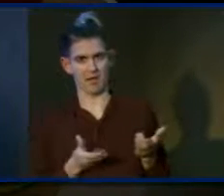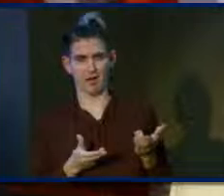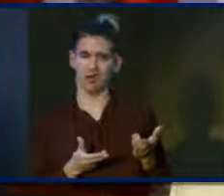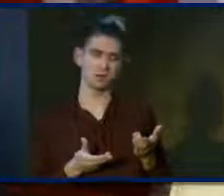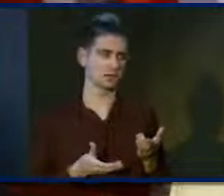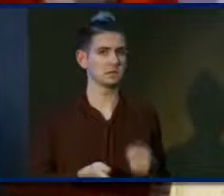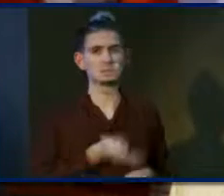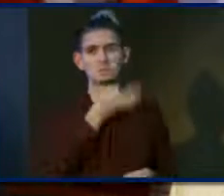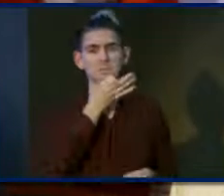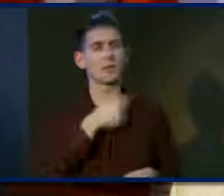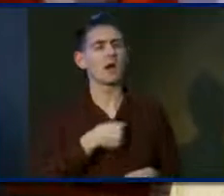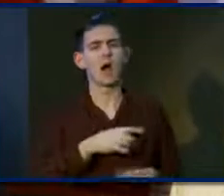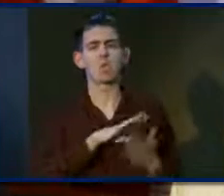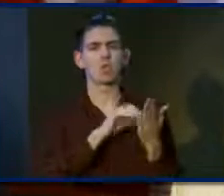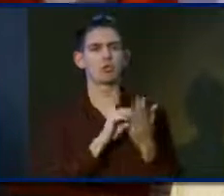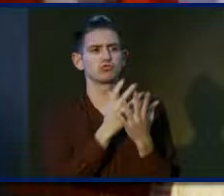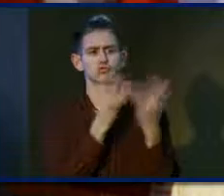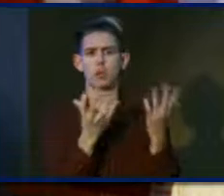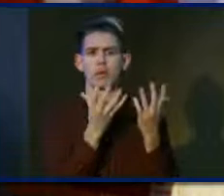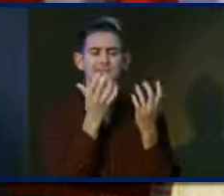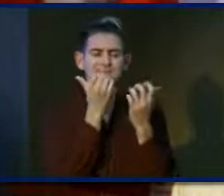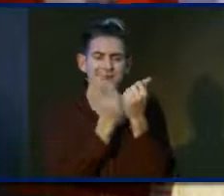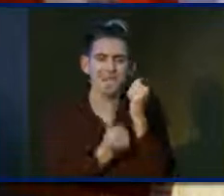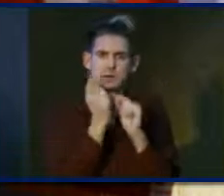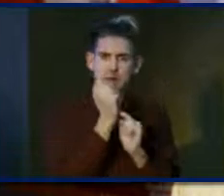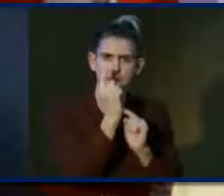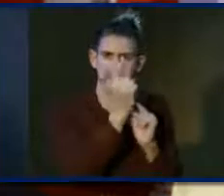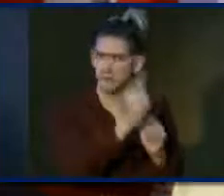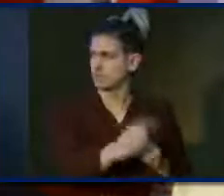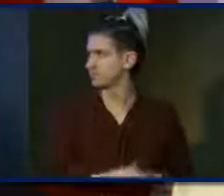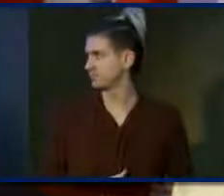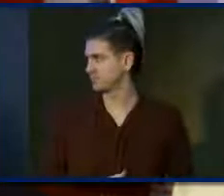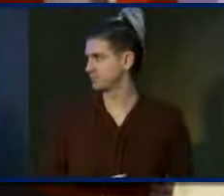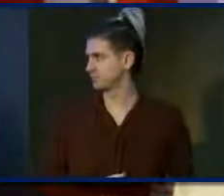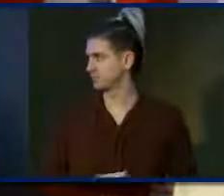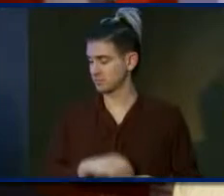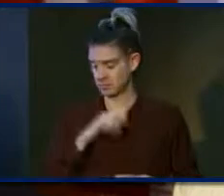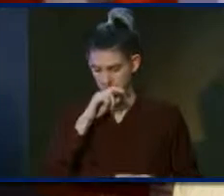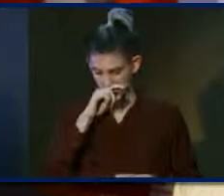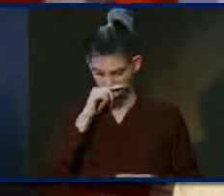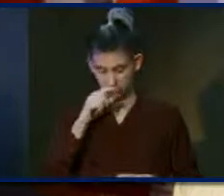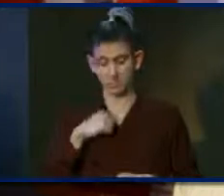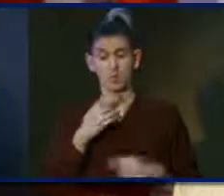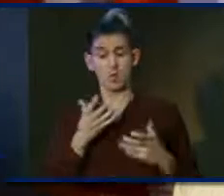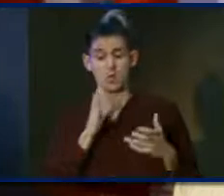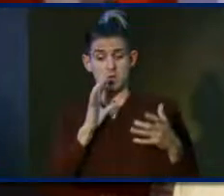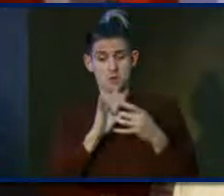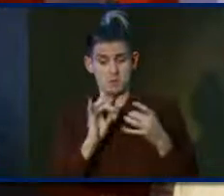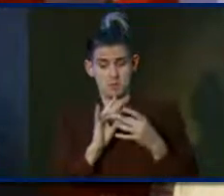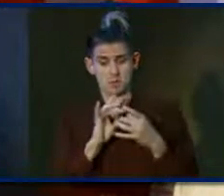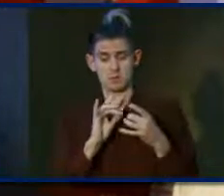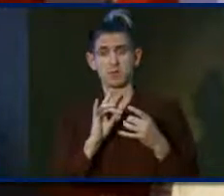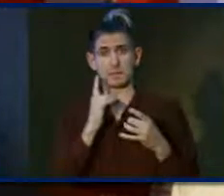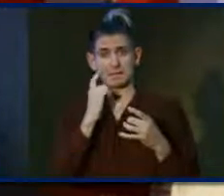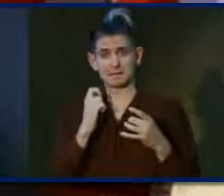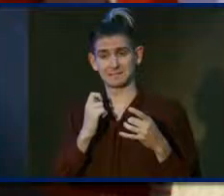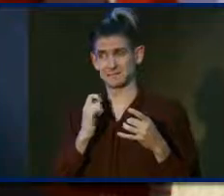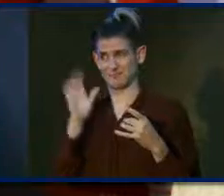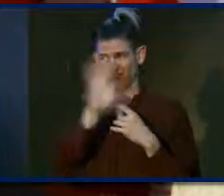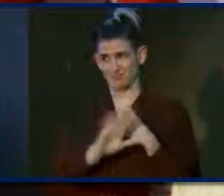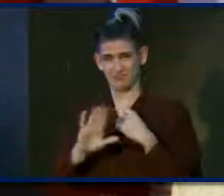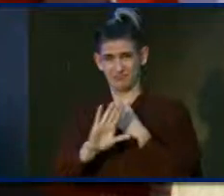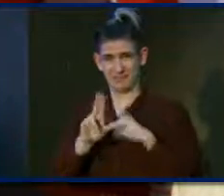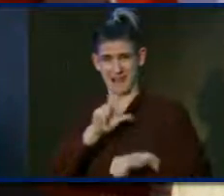learning a lot every minute. And one thing I just wanted to say as part of a national organization is we were talking a little bit before this